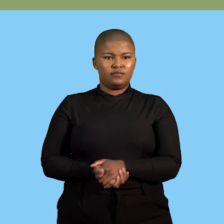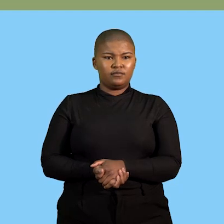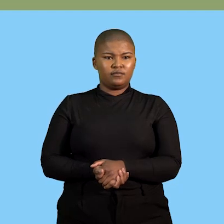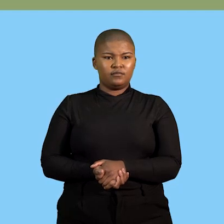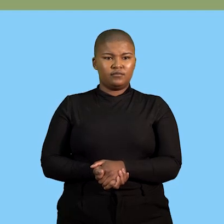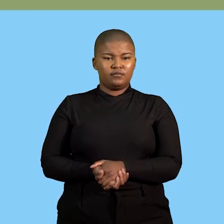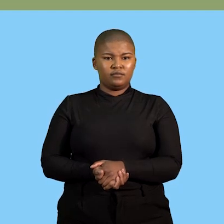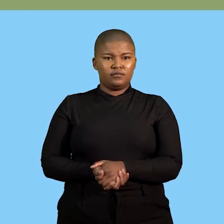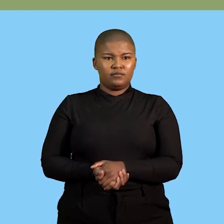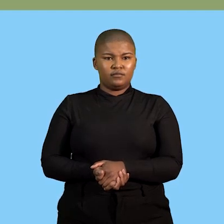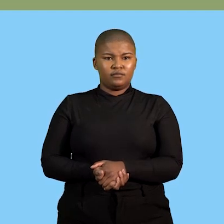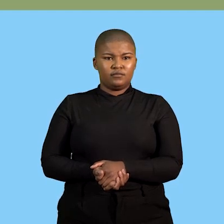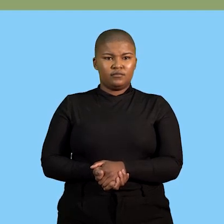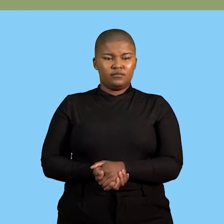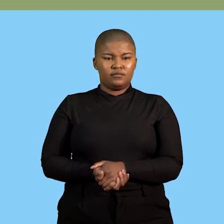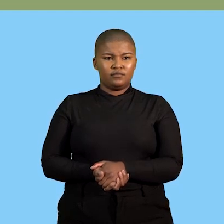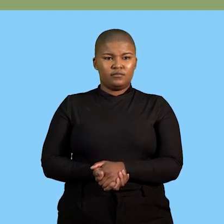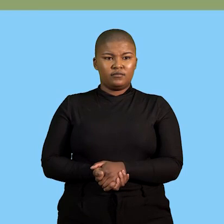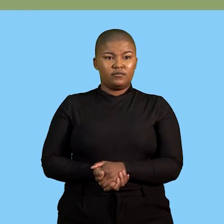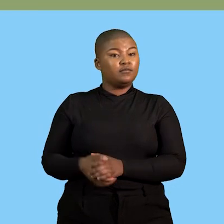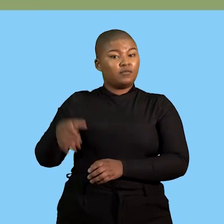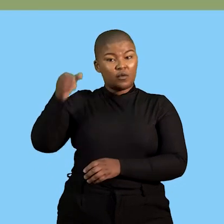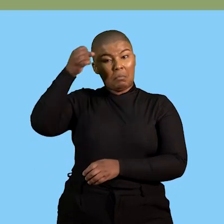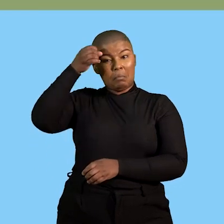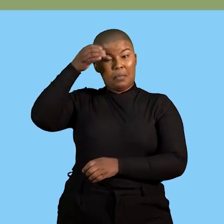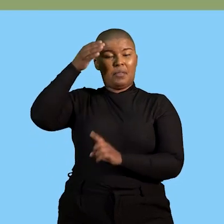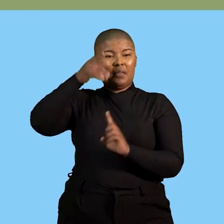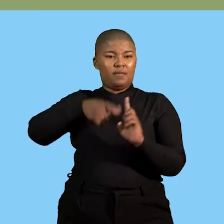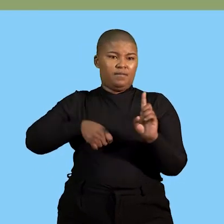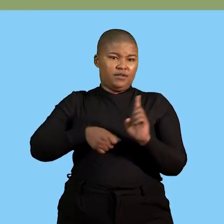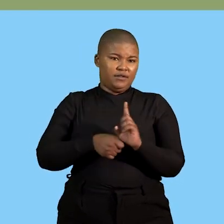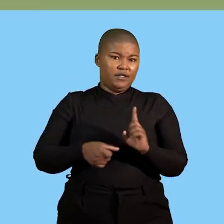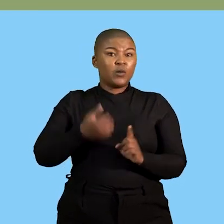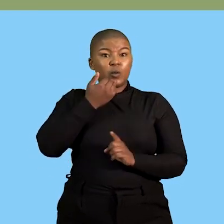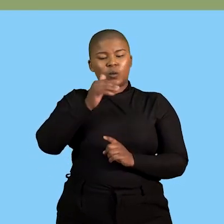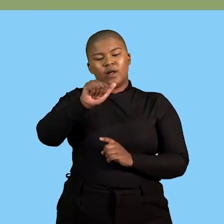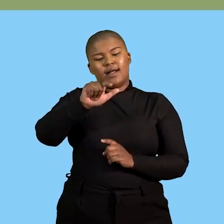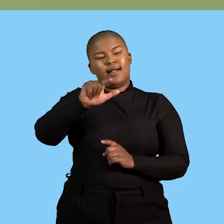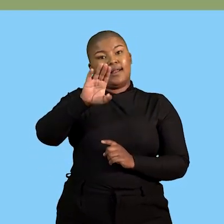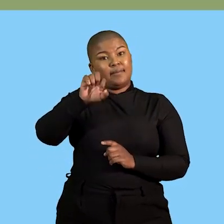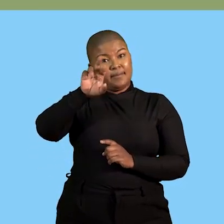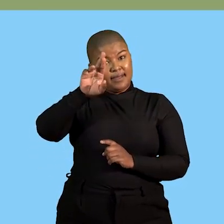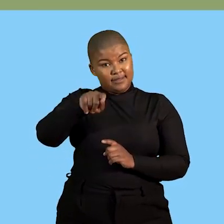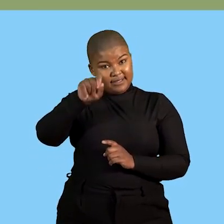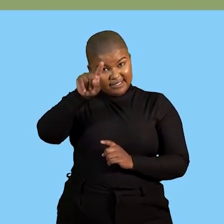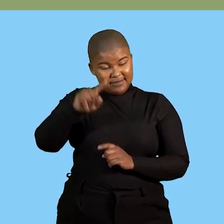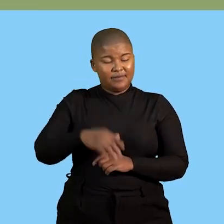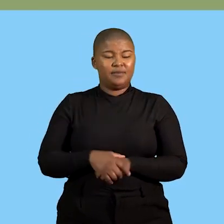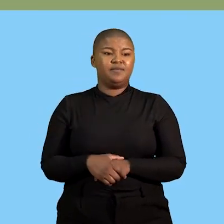Then we consider that to be an expert who becomes Albert. Then Njabulo